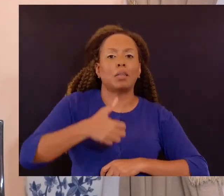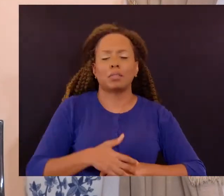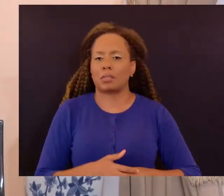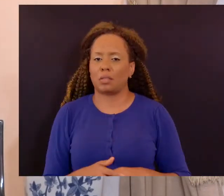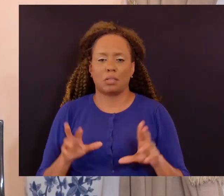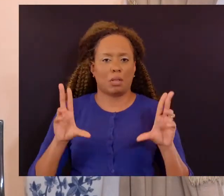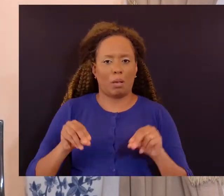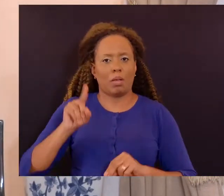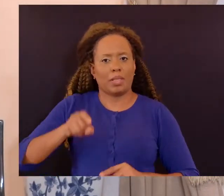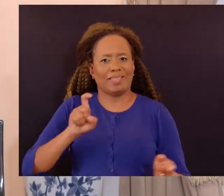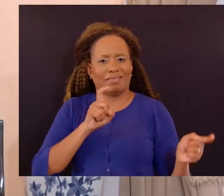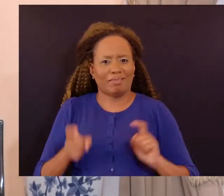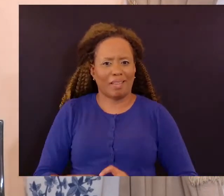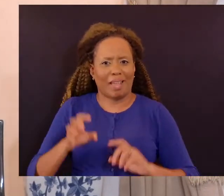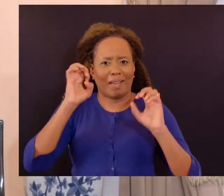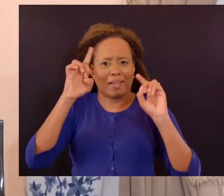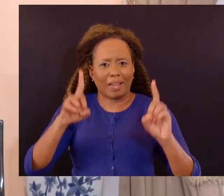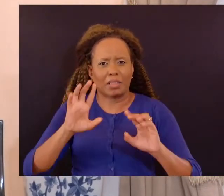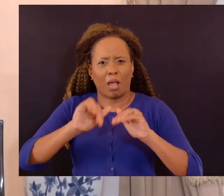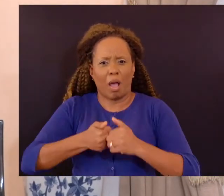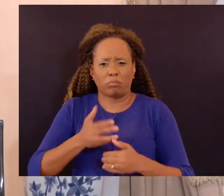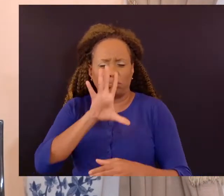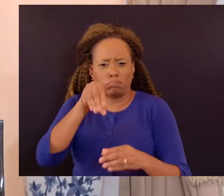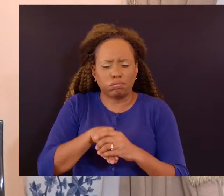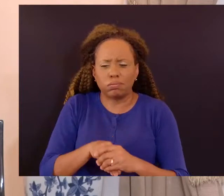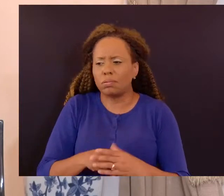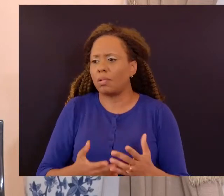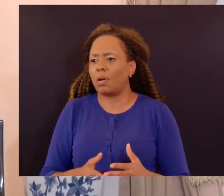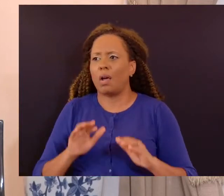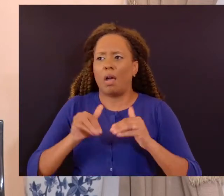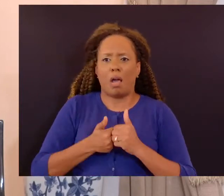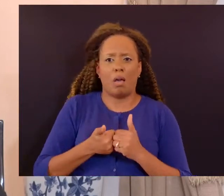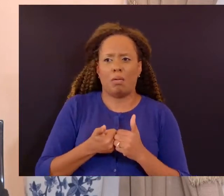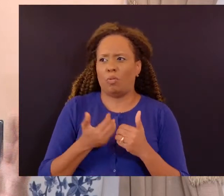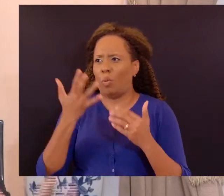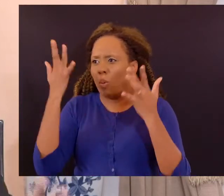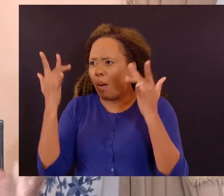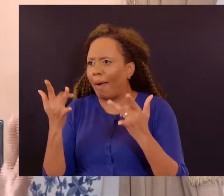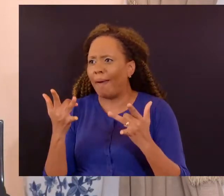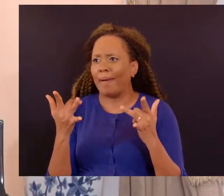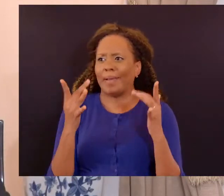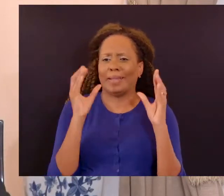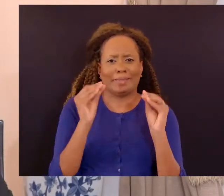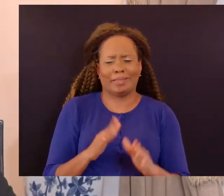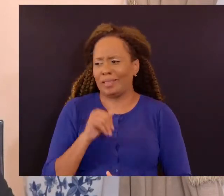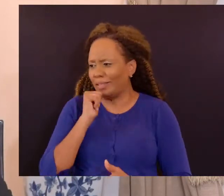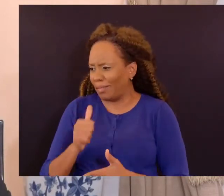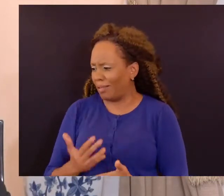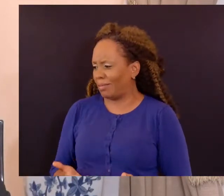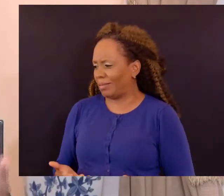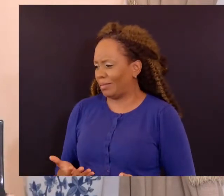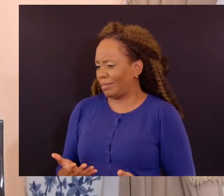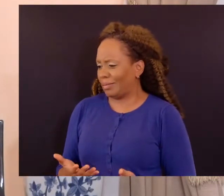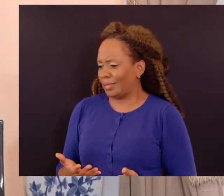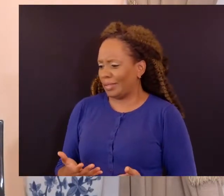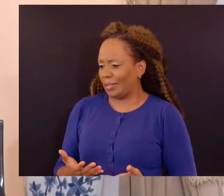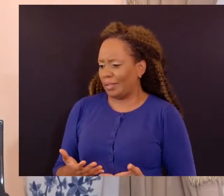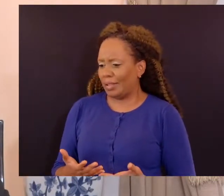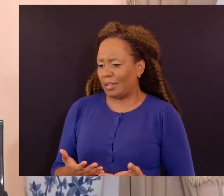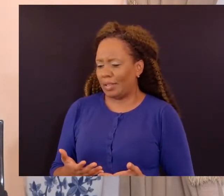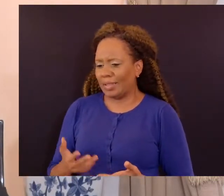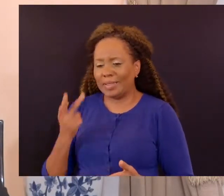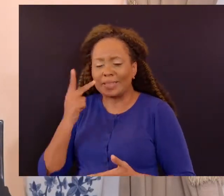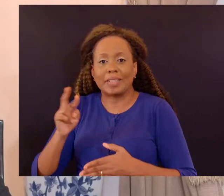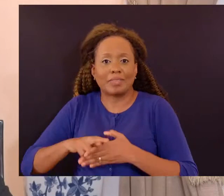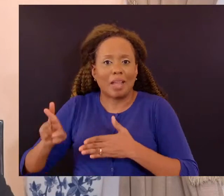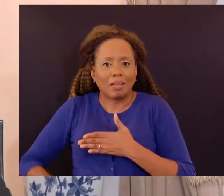to education, and why that fallout is coming from our young people, not just here in Barbados, but across the world. And we